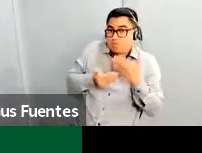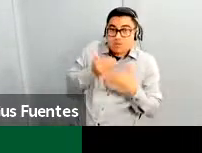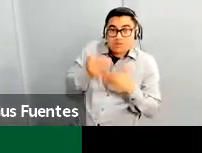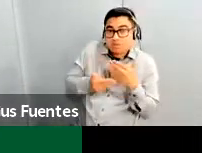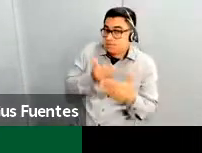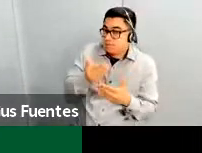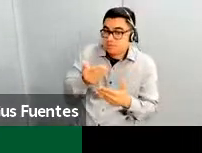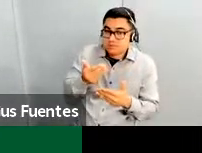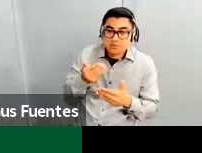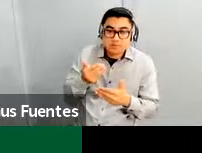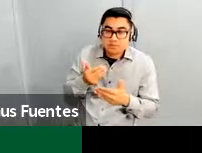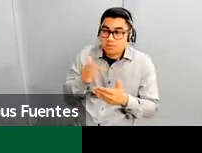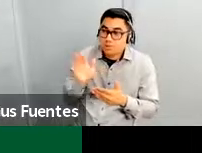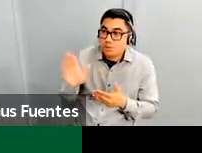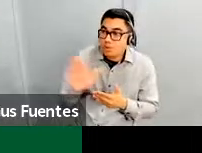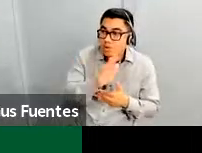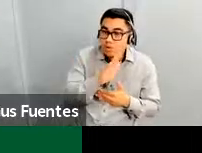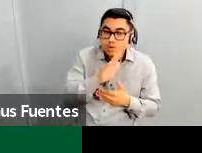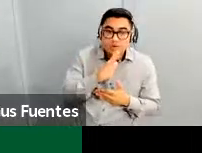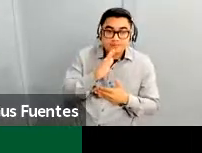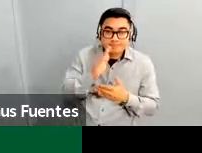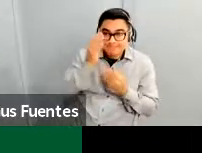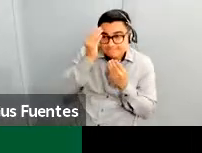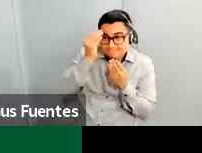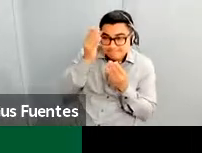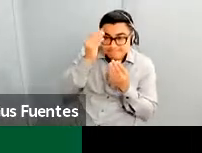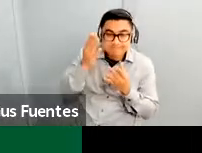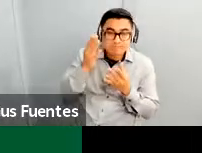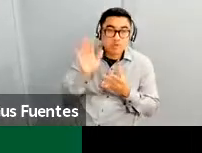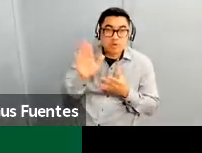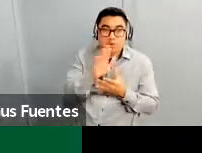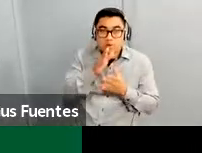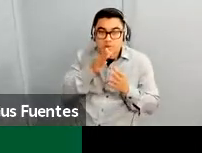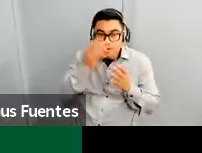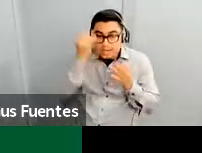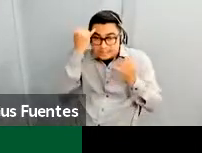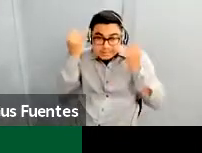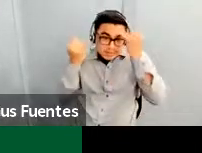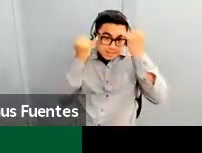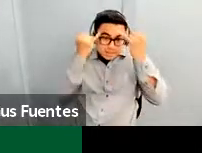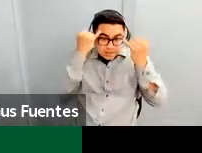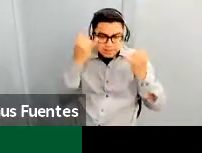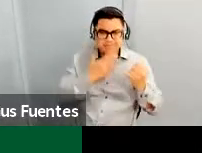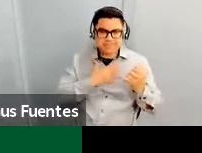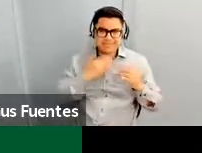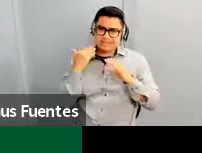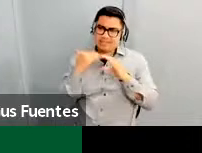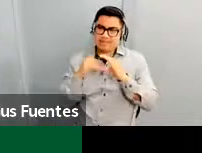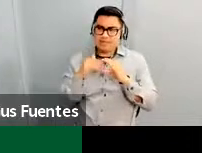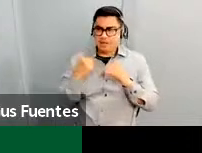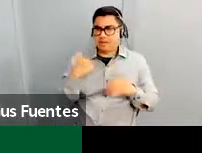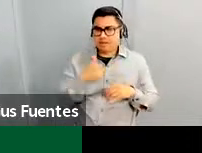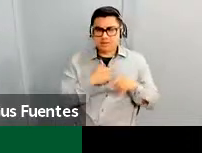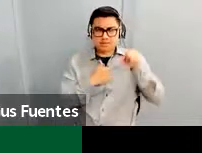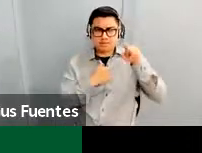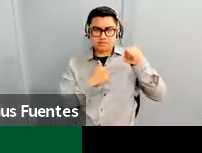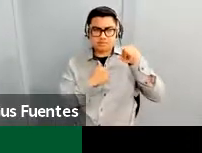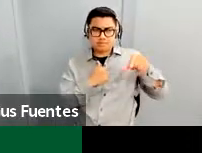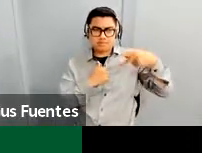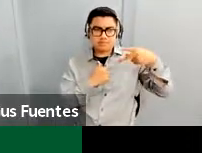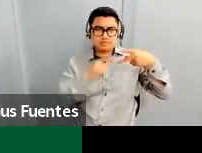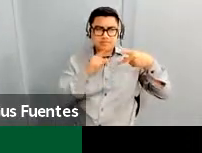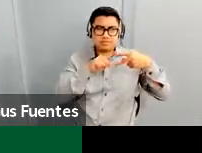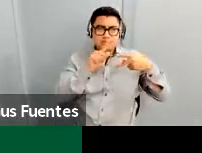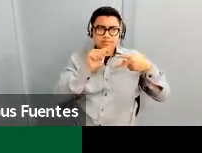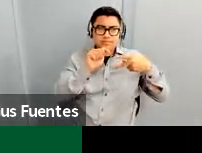you have any other input, we have the strategic plan at uusd.net that you can